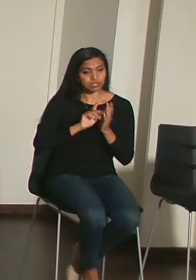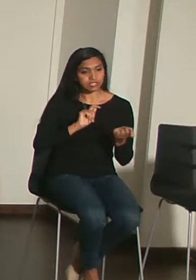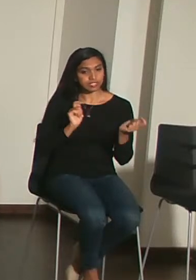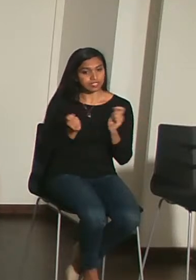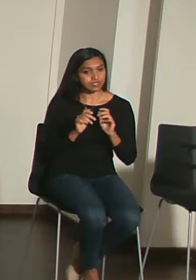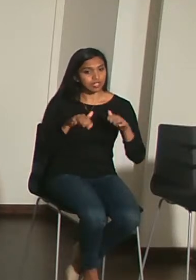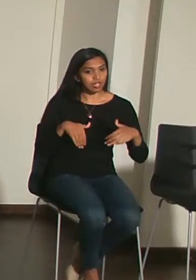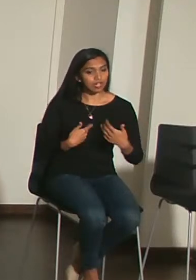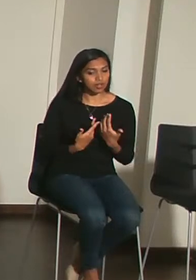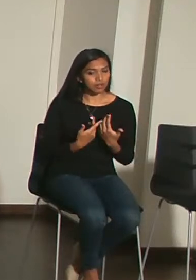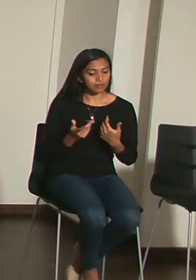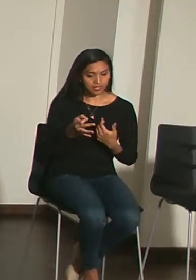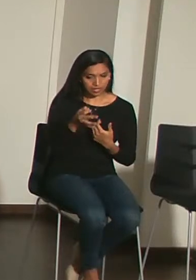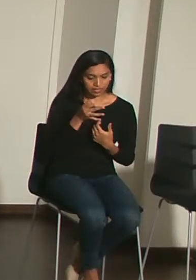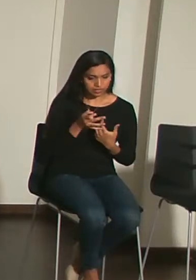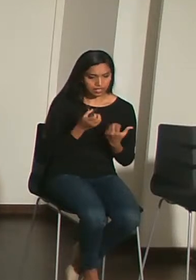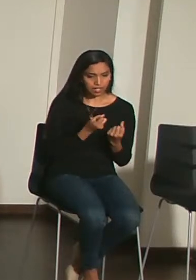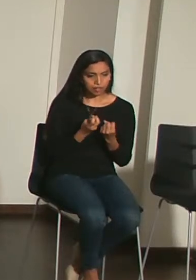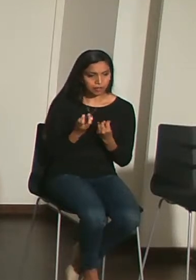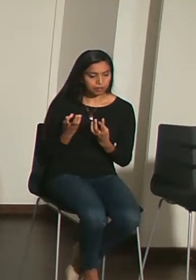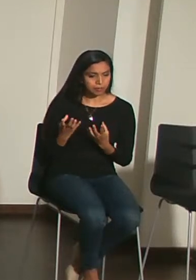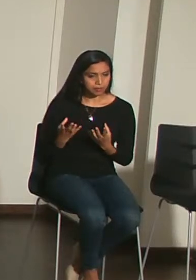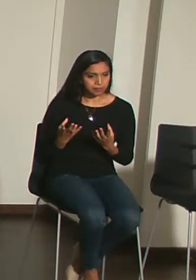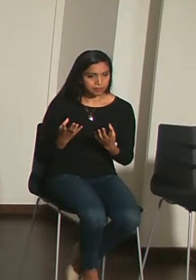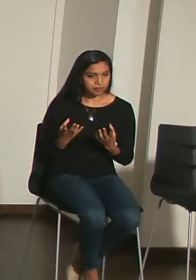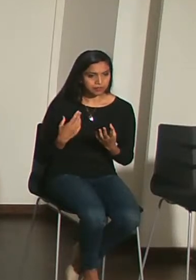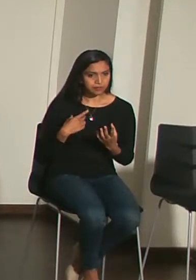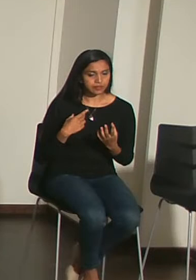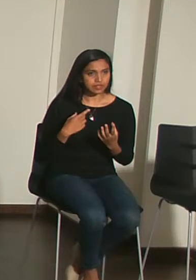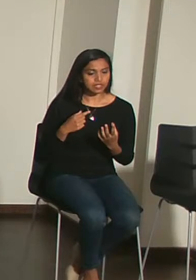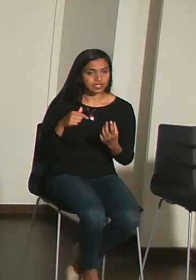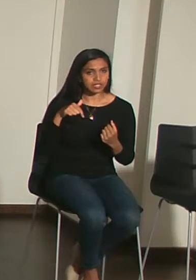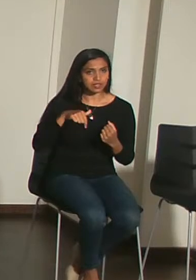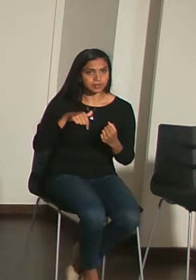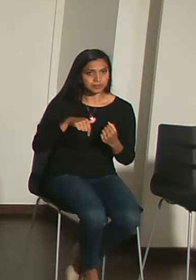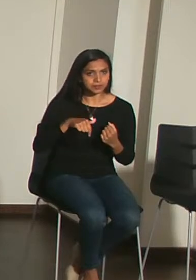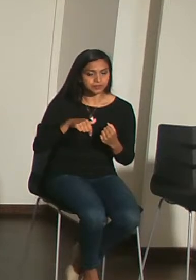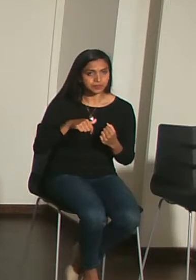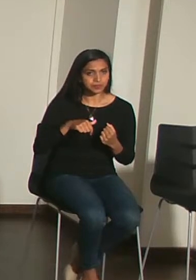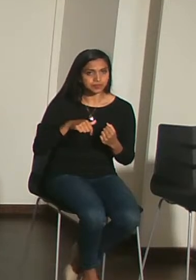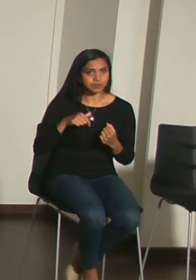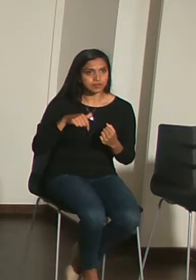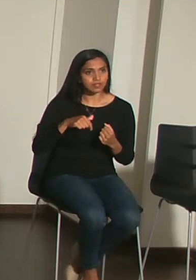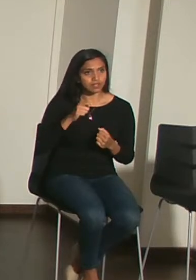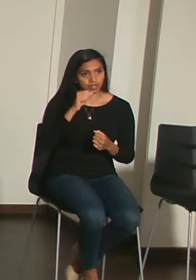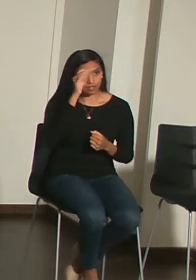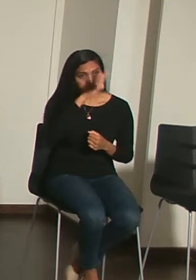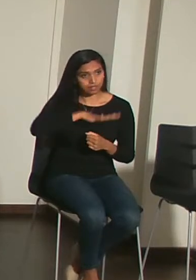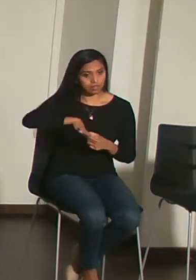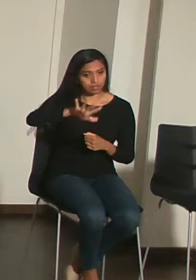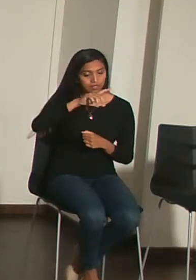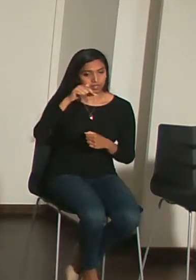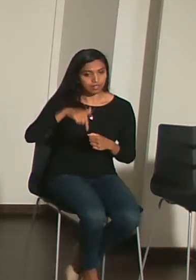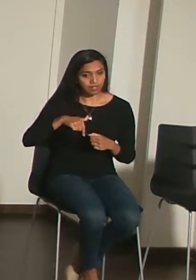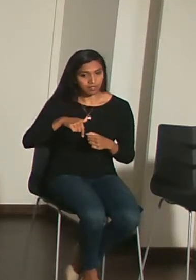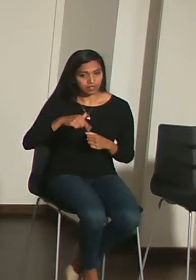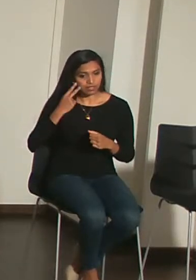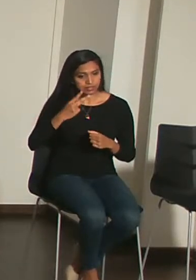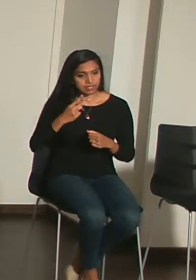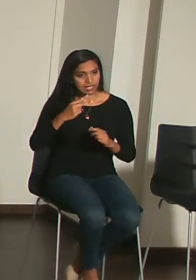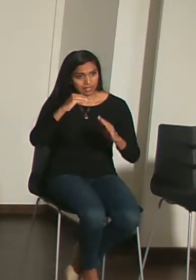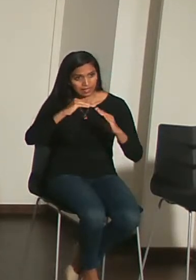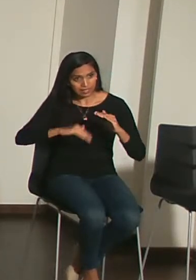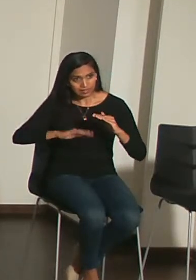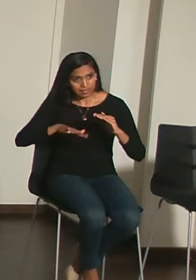is becoming less obvious in the country. But what I realized